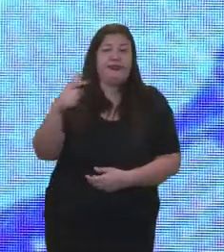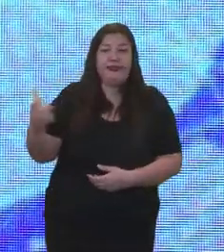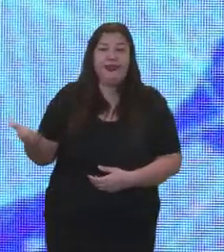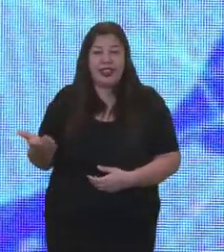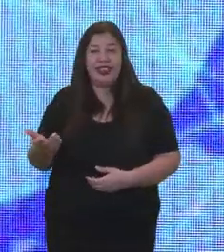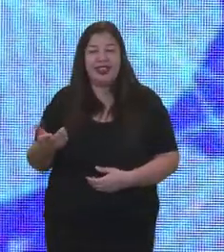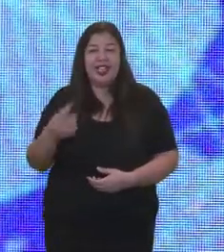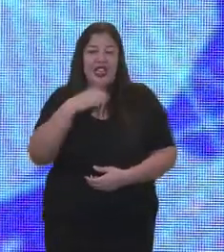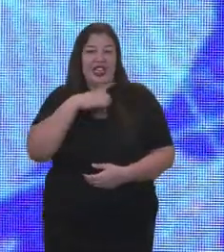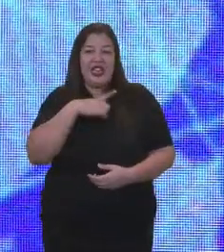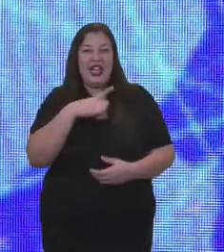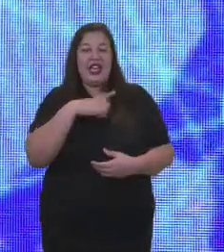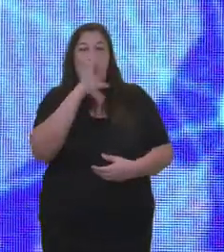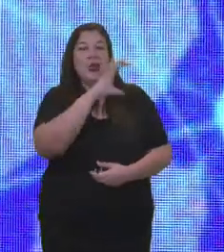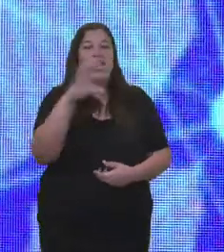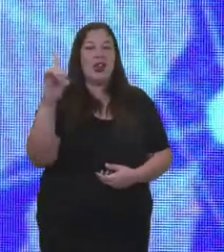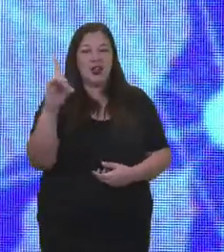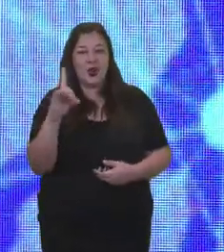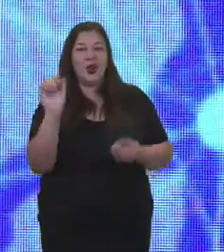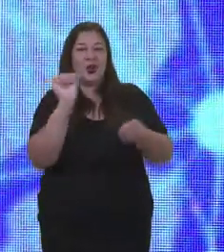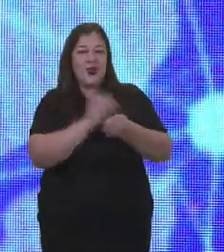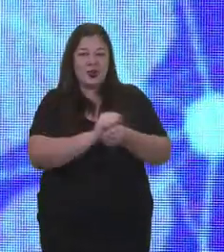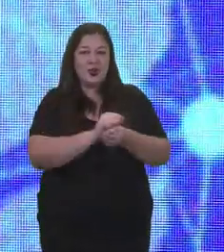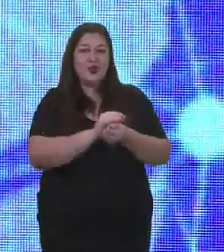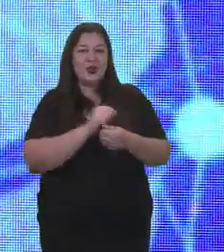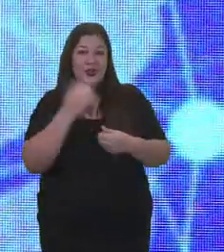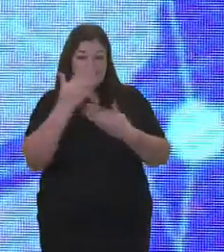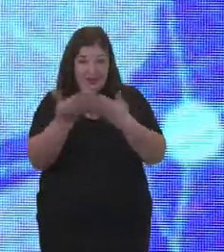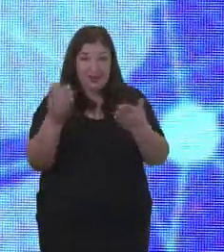my coordinator in my team.